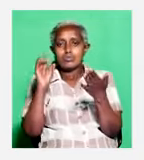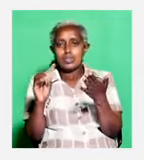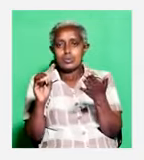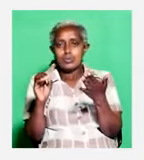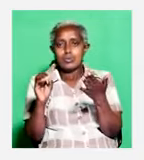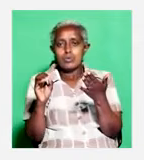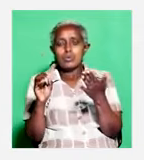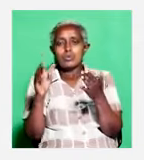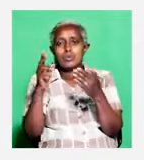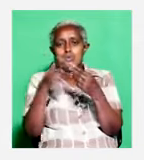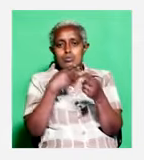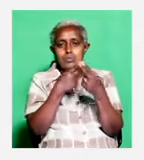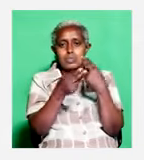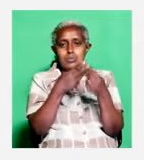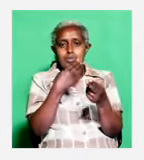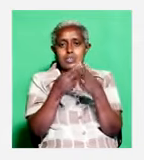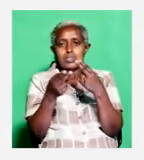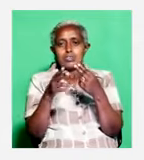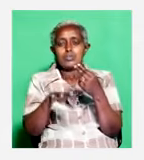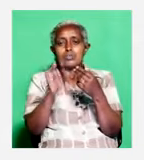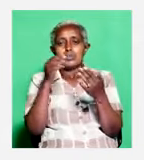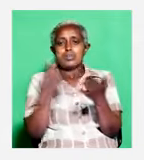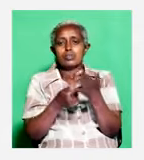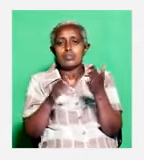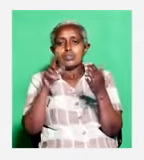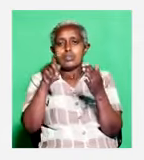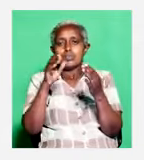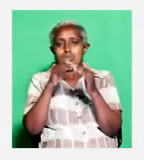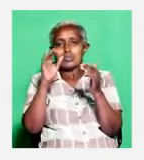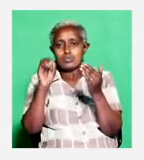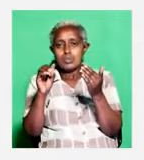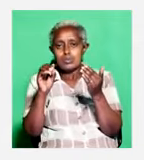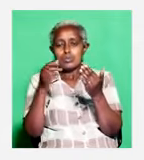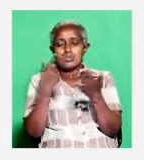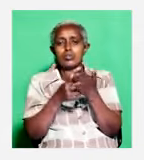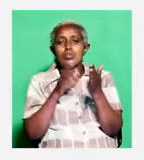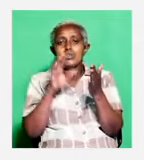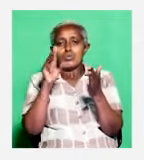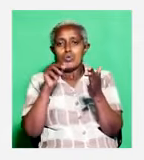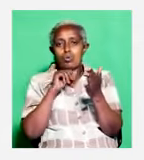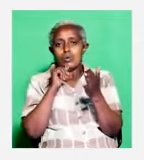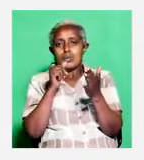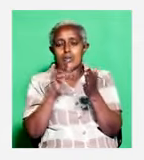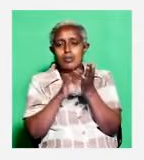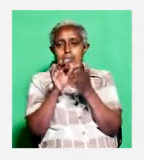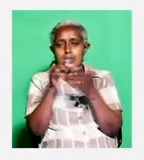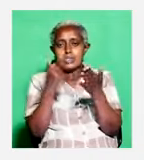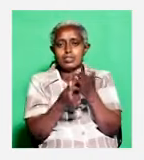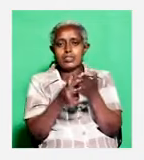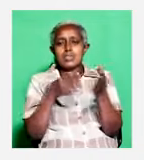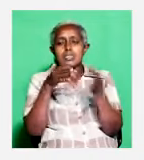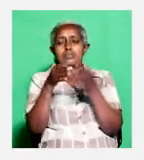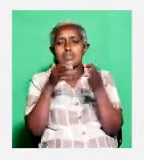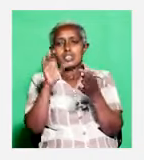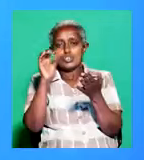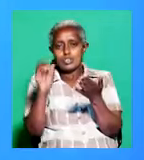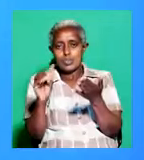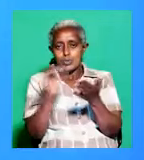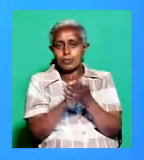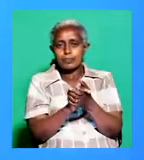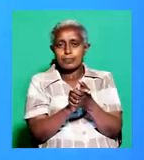0. Cross multiplication, you get that is equal to 0. So there is no number that makes this expression